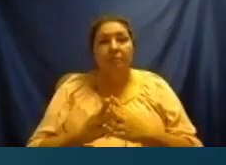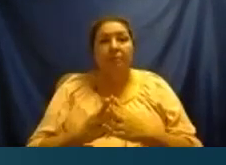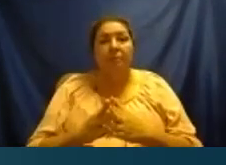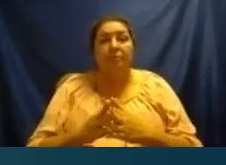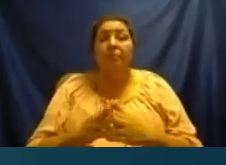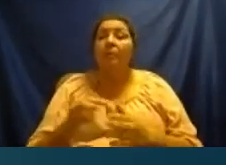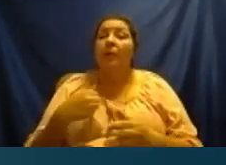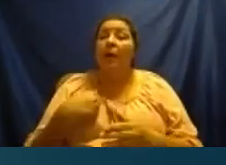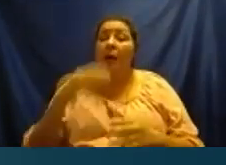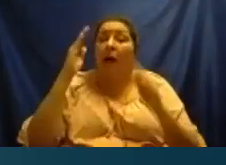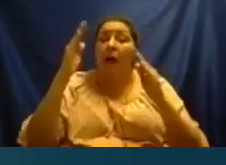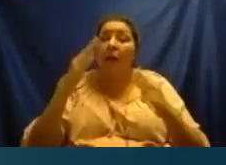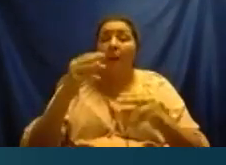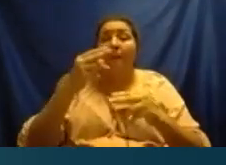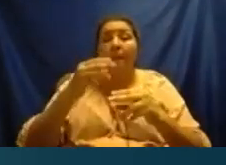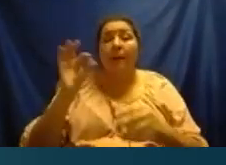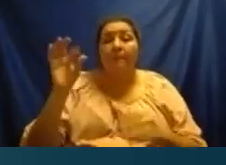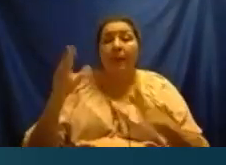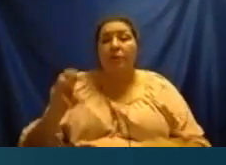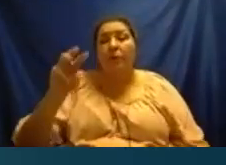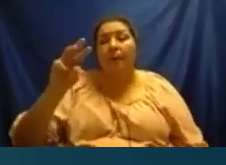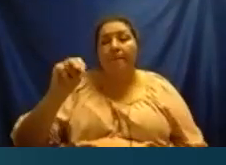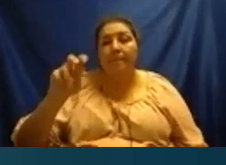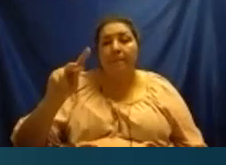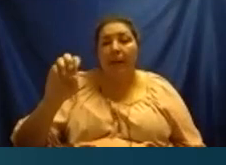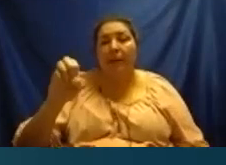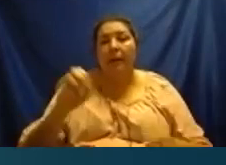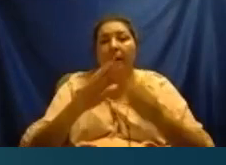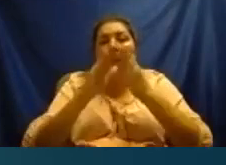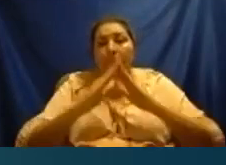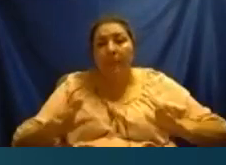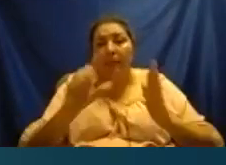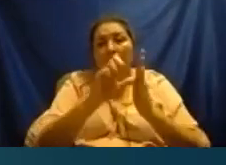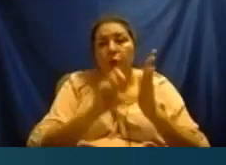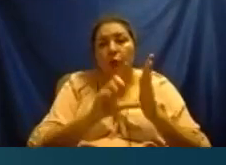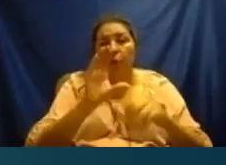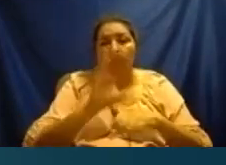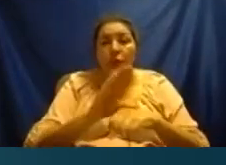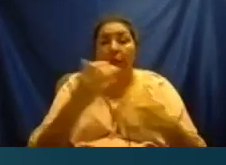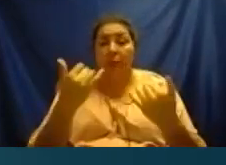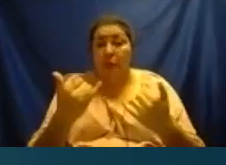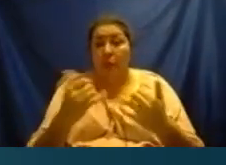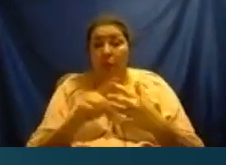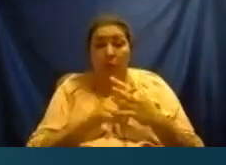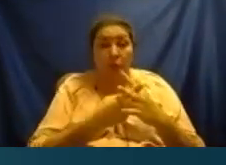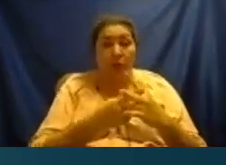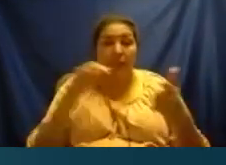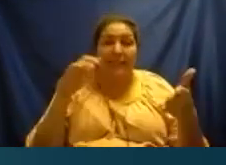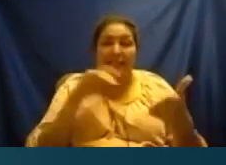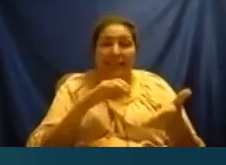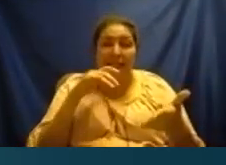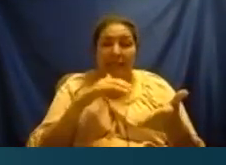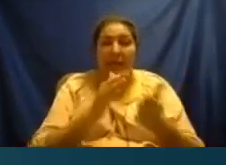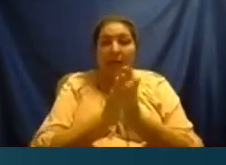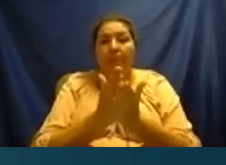Hi, I'm Pastor Mike Grobelch of Peace Lutheran Church, and today we're going to begin a study on the Book of